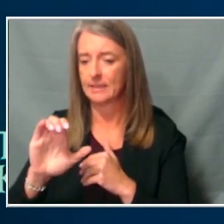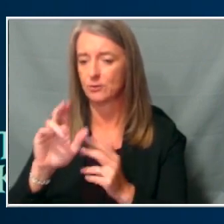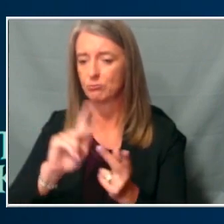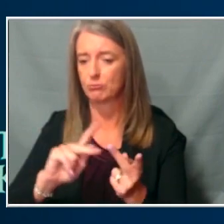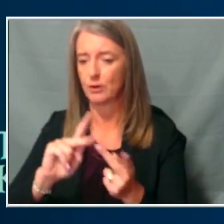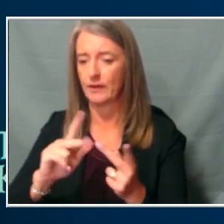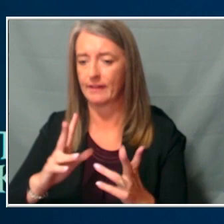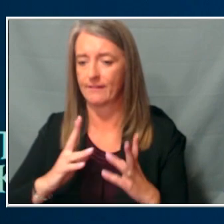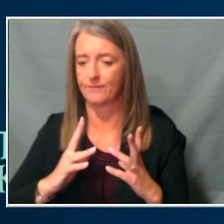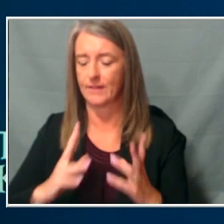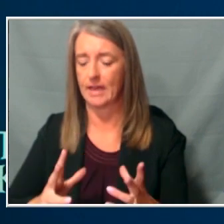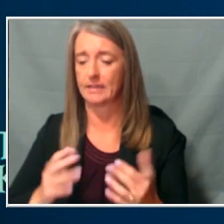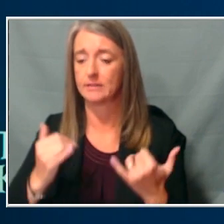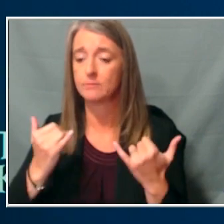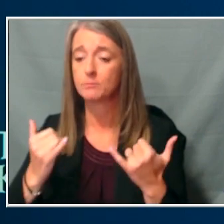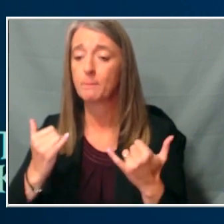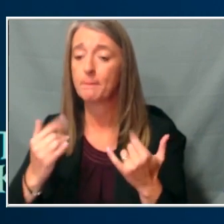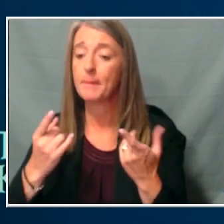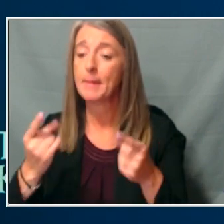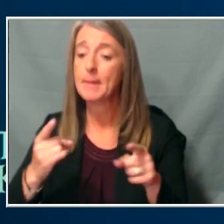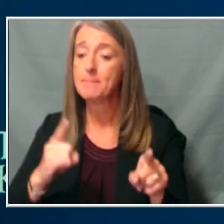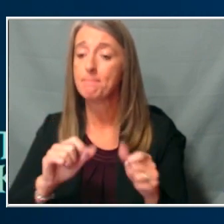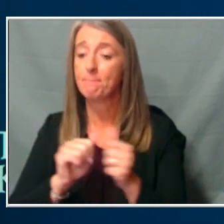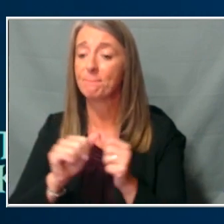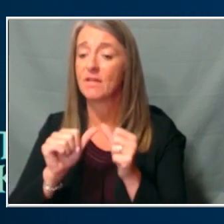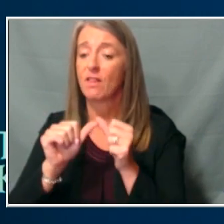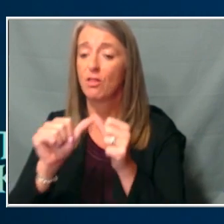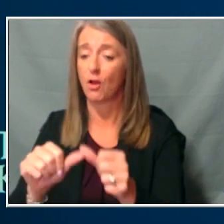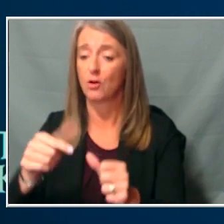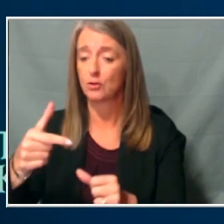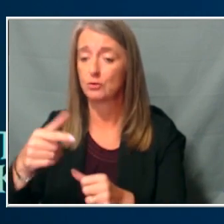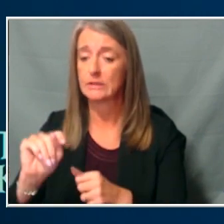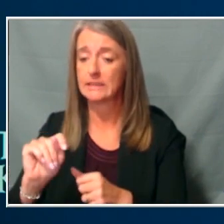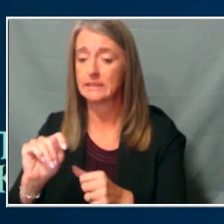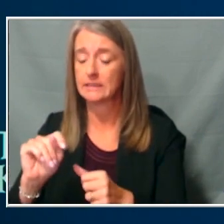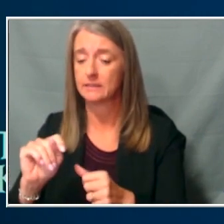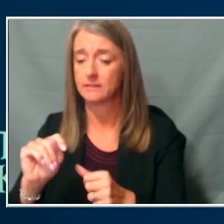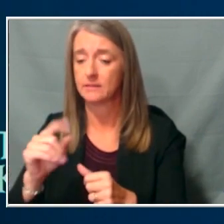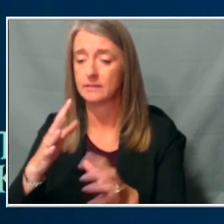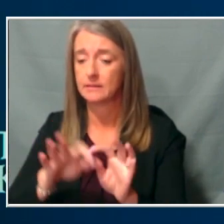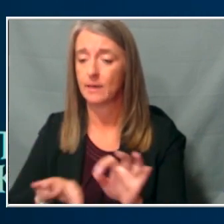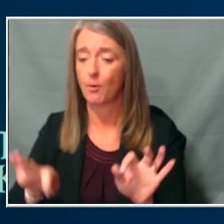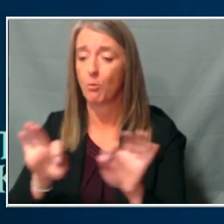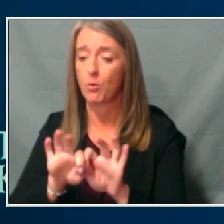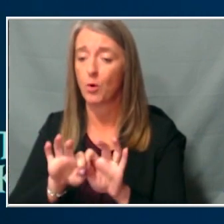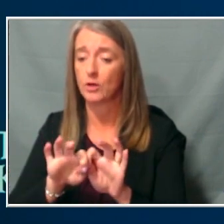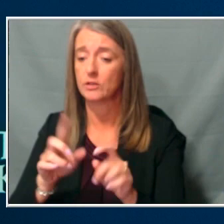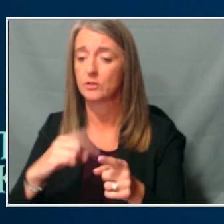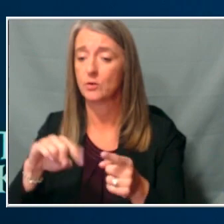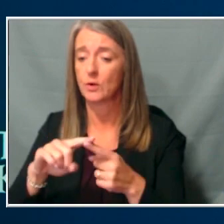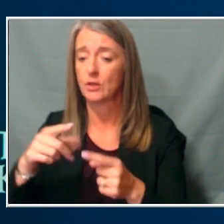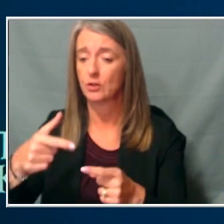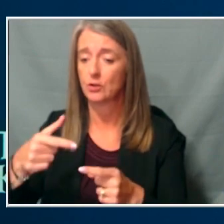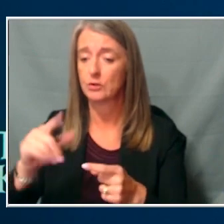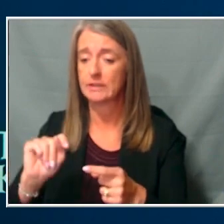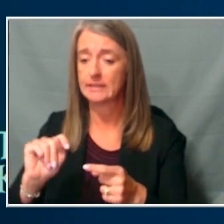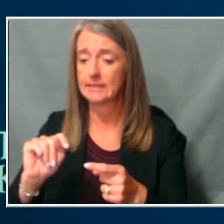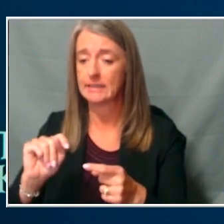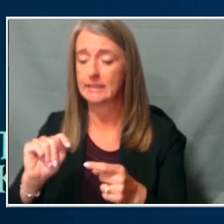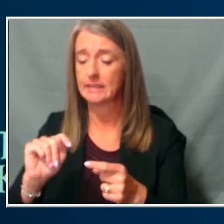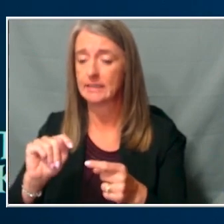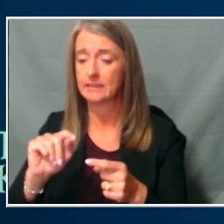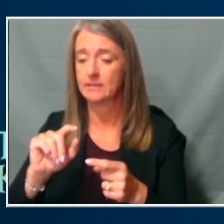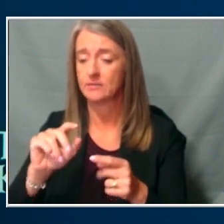Okay. Now, what happens with long QT, the reason it's so important is because when your QT interval gets longer,